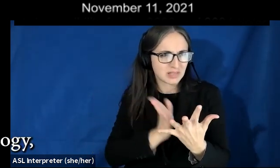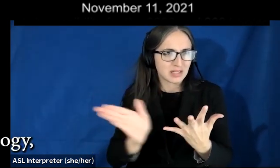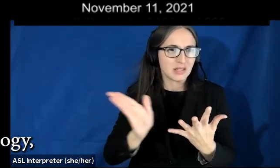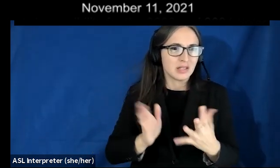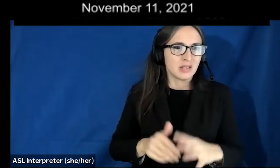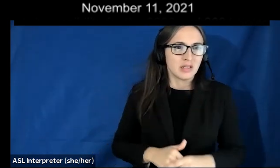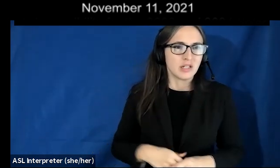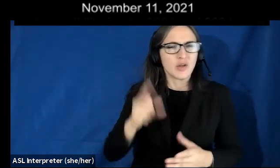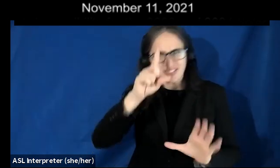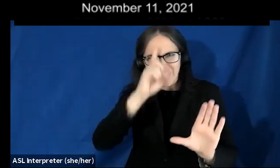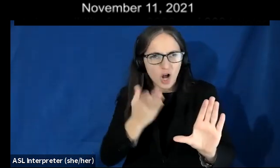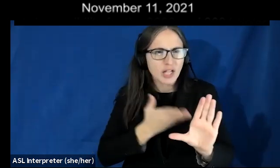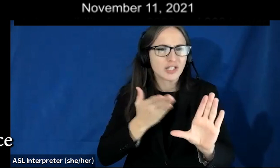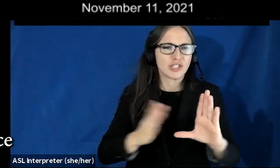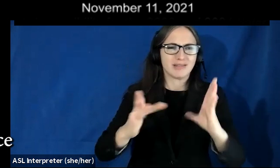psychology,